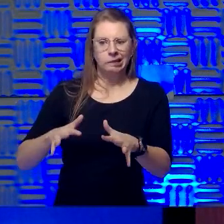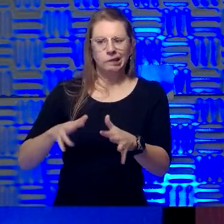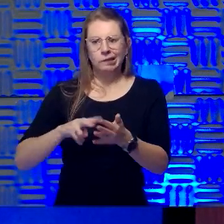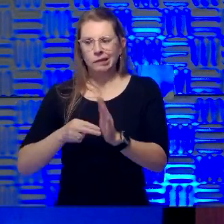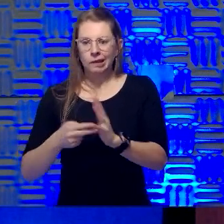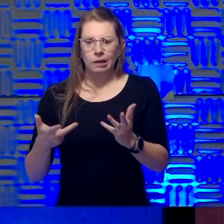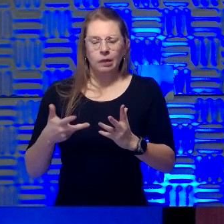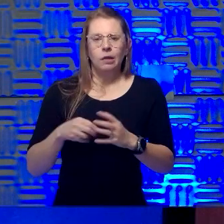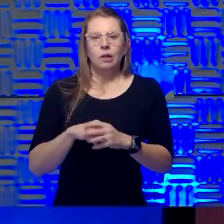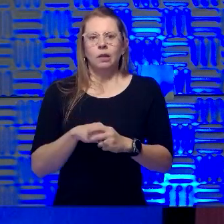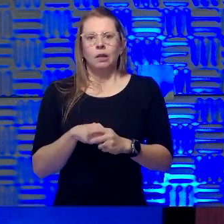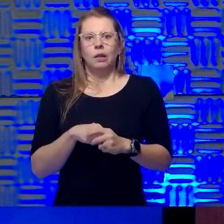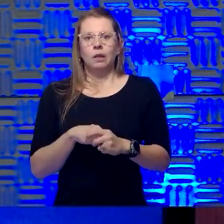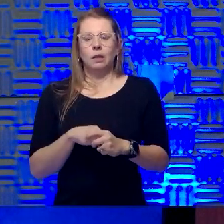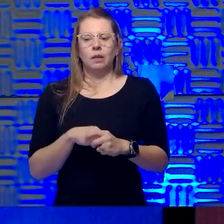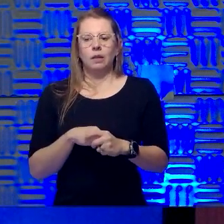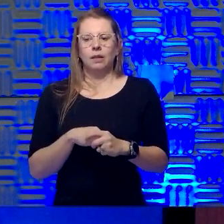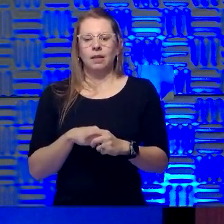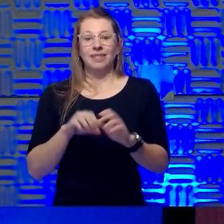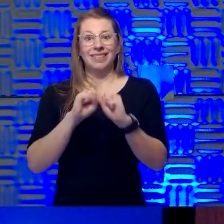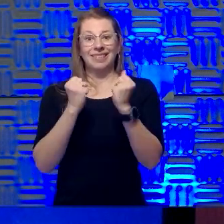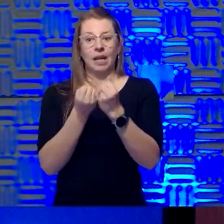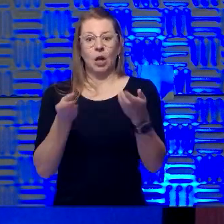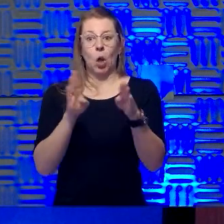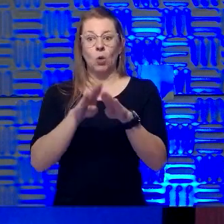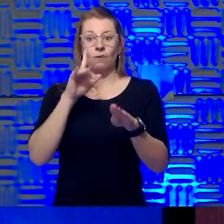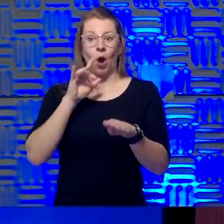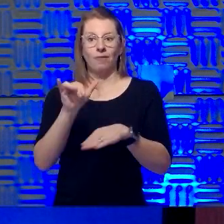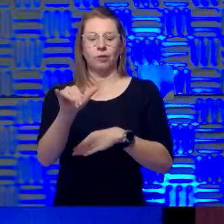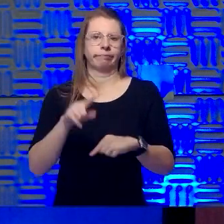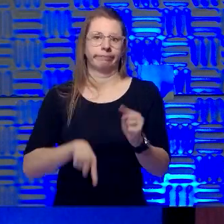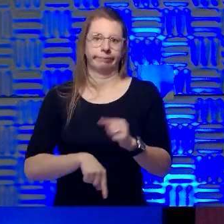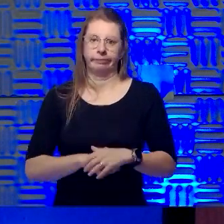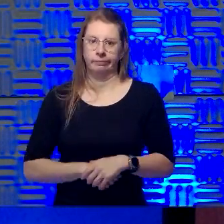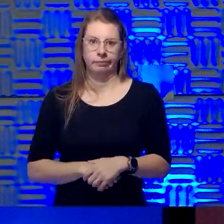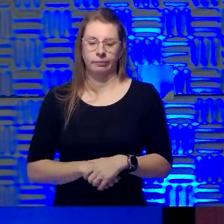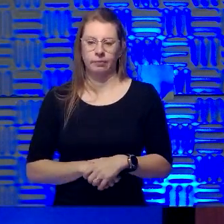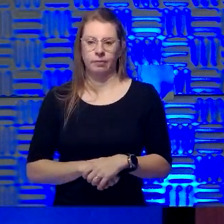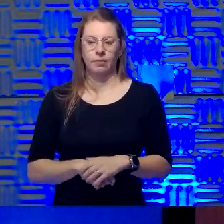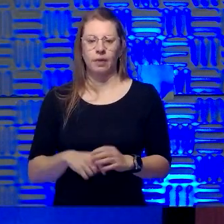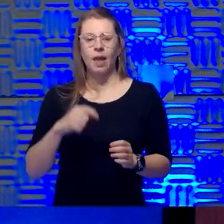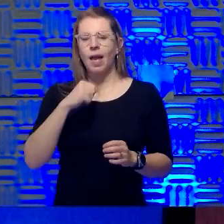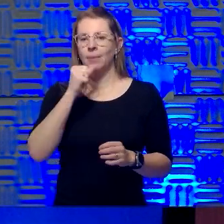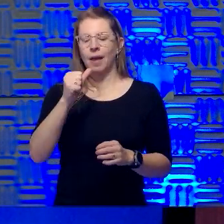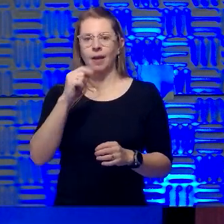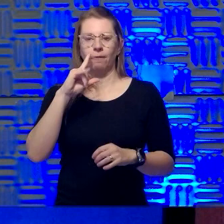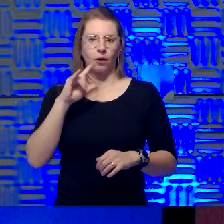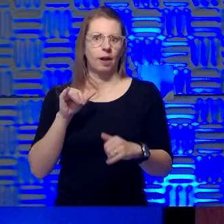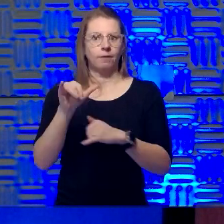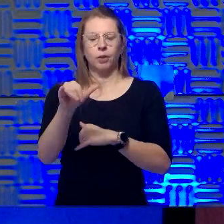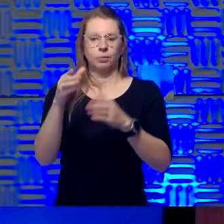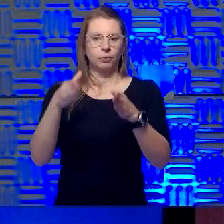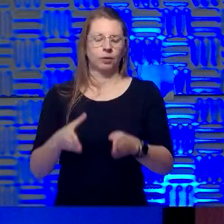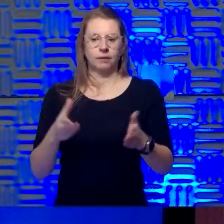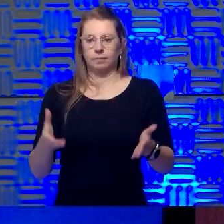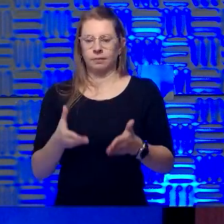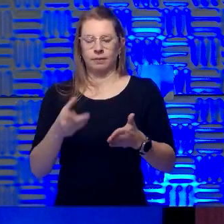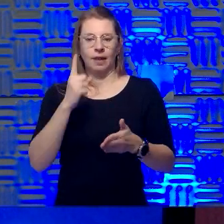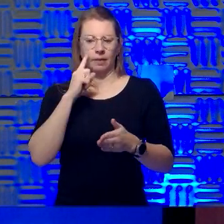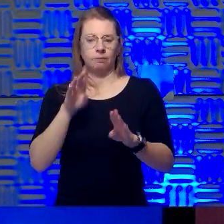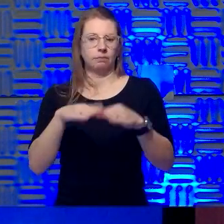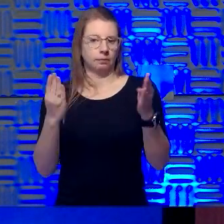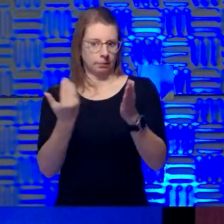Yep. But you can't keep society closed forever. And so I am definitely not a never ever type of person here. I think we're going to have to